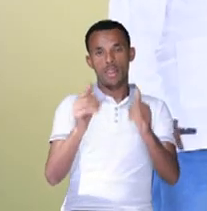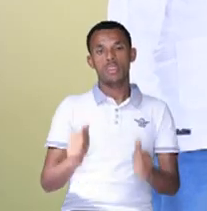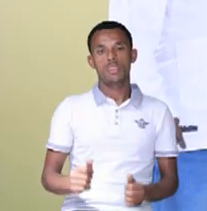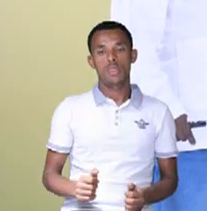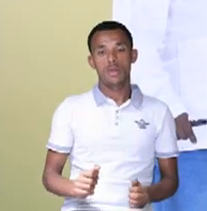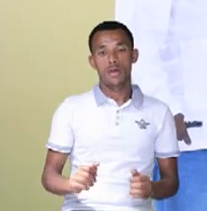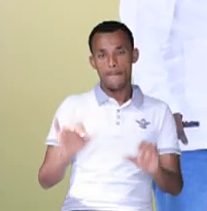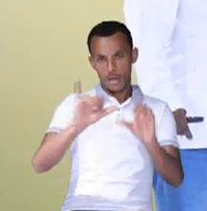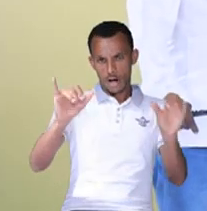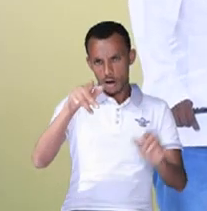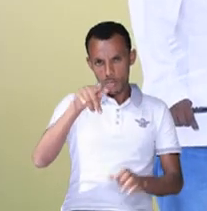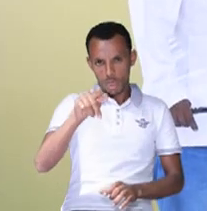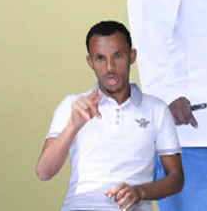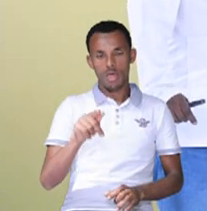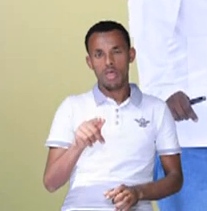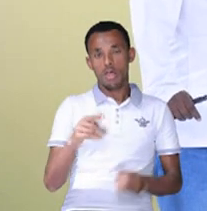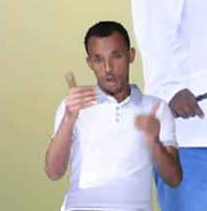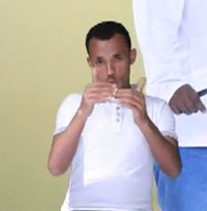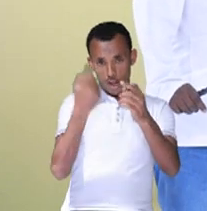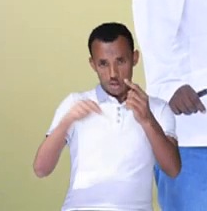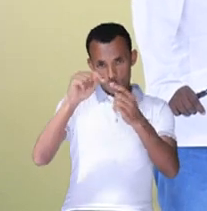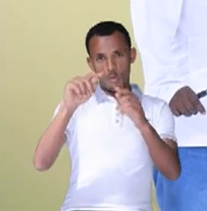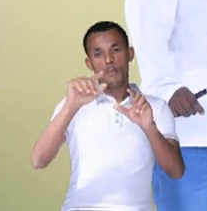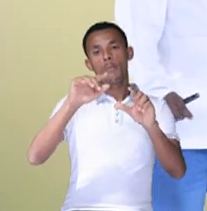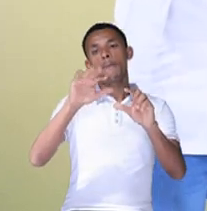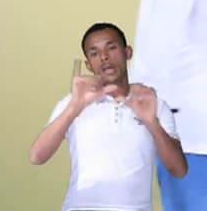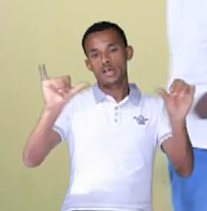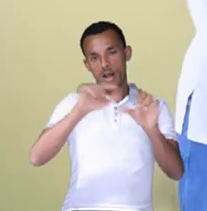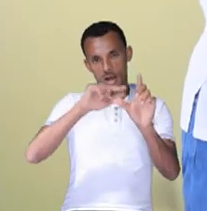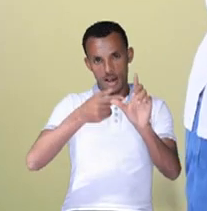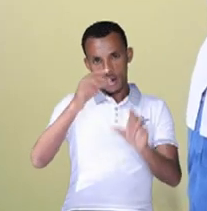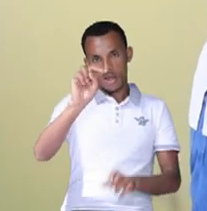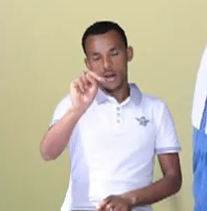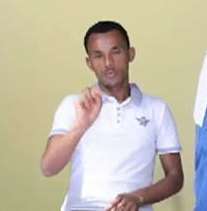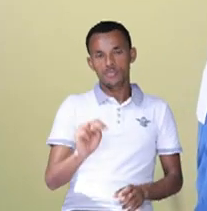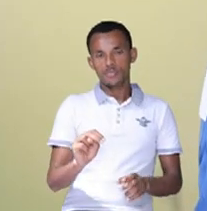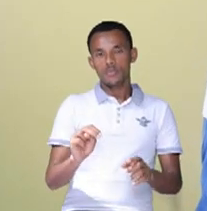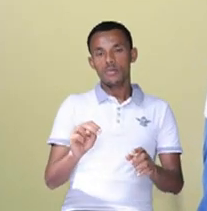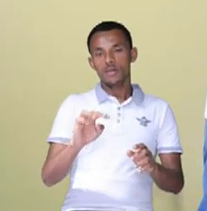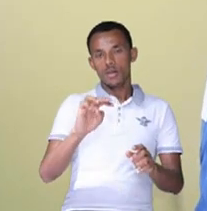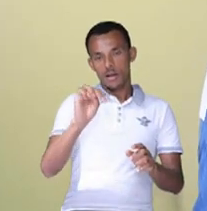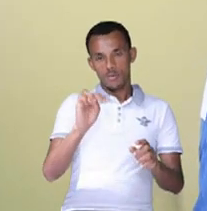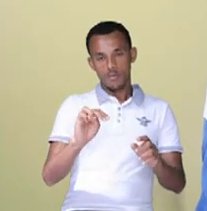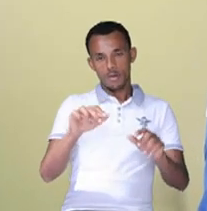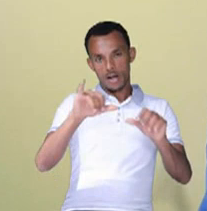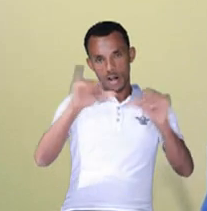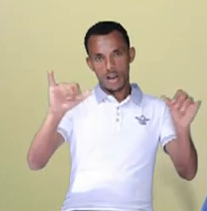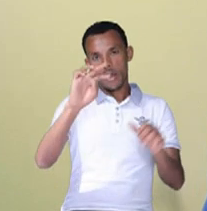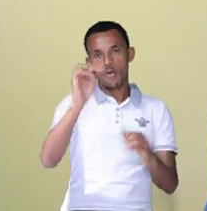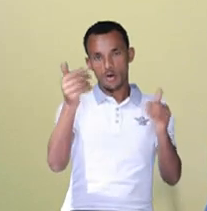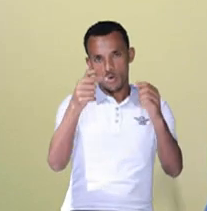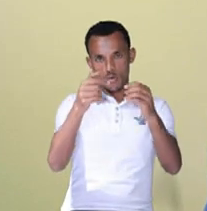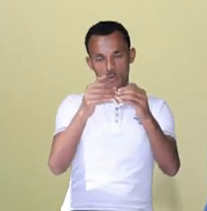So, measure angle P equivalent to measure angle N. Measure angle M equivalent to,